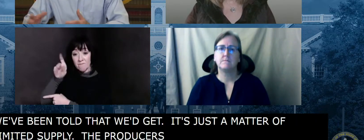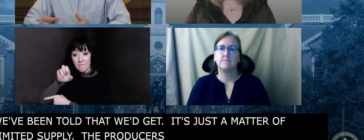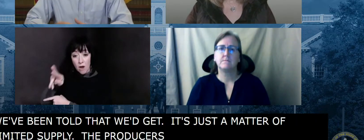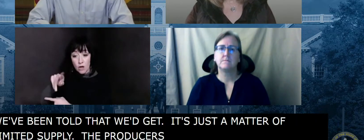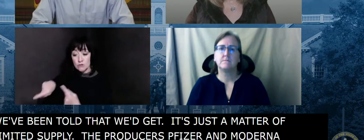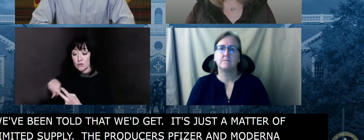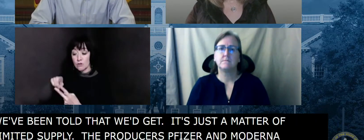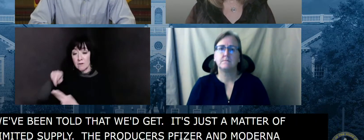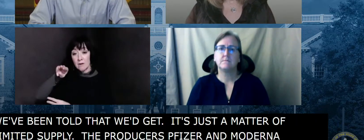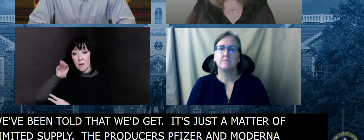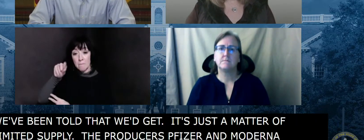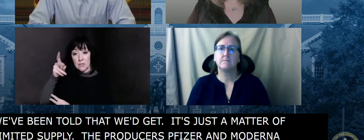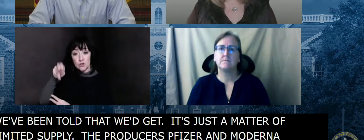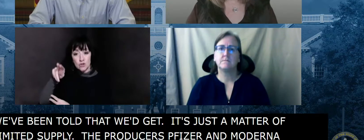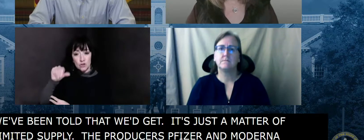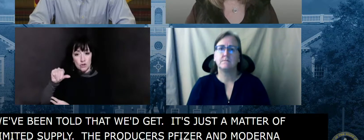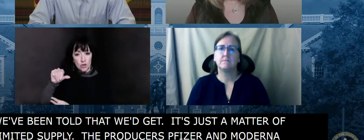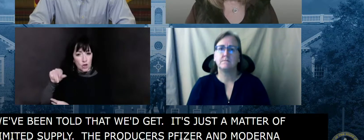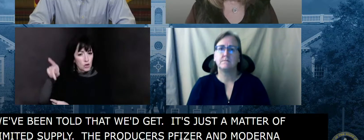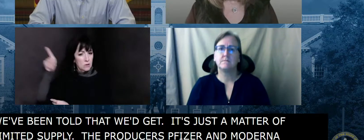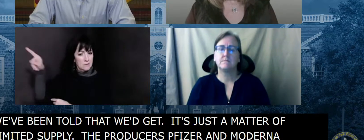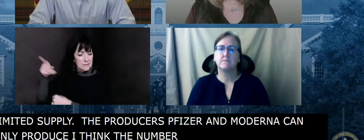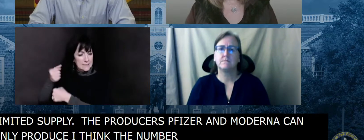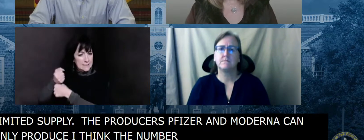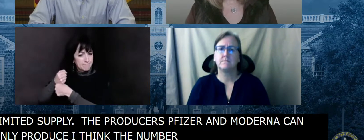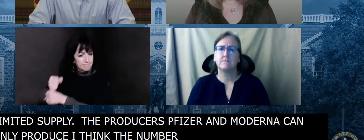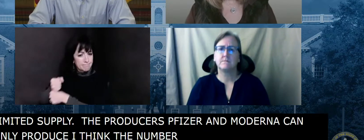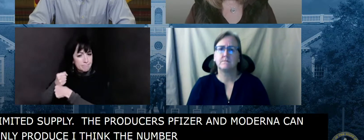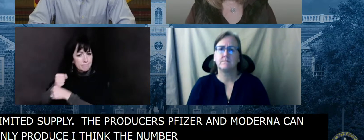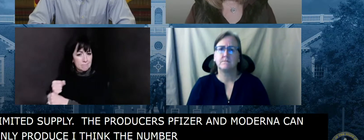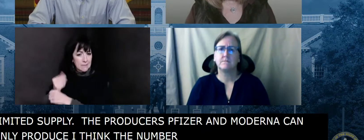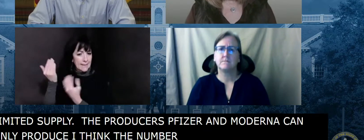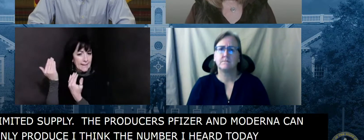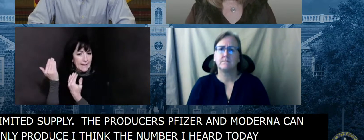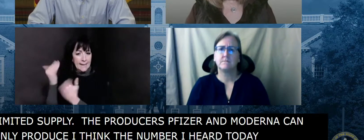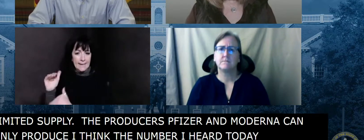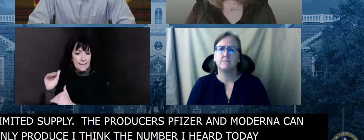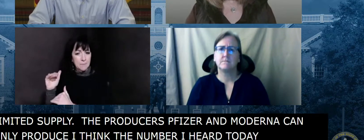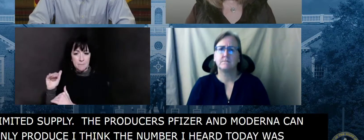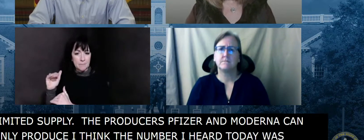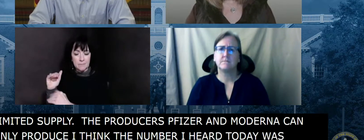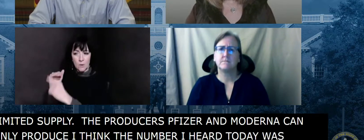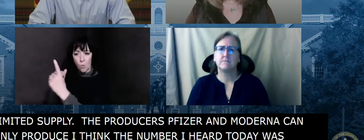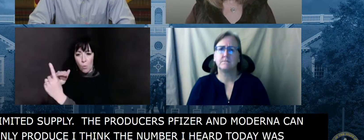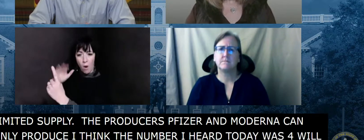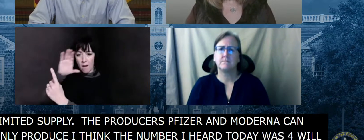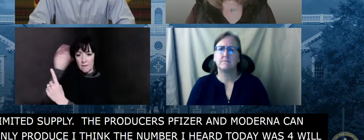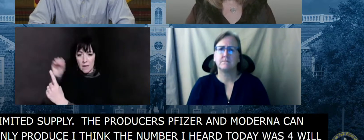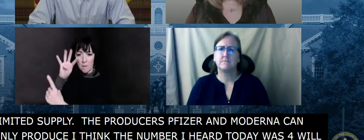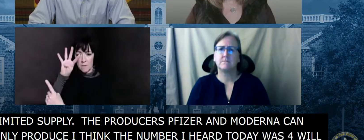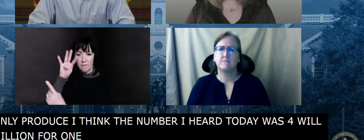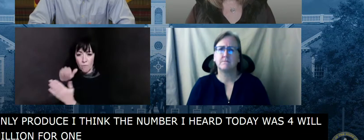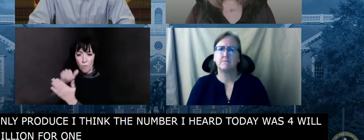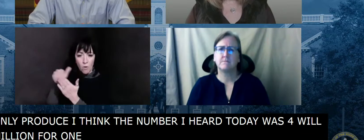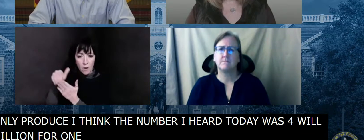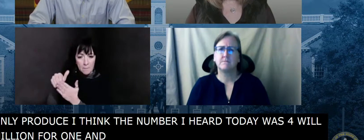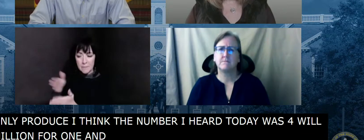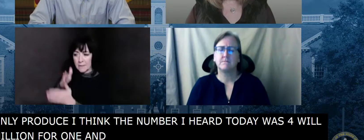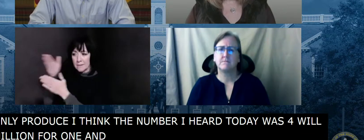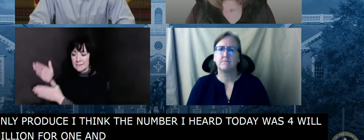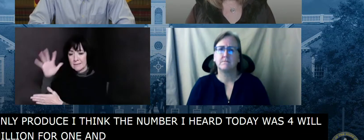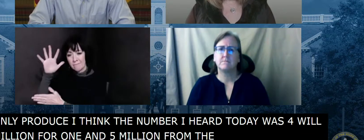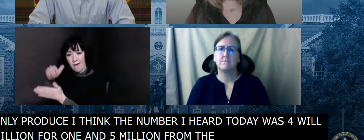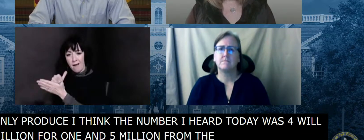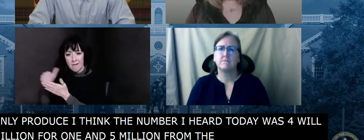produce, I think the number I heard today was 4 million for one and 5 million for the other, something like that, somewhere in the 4 to 5